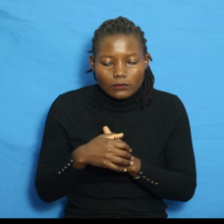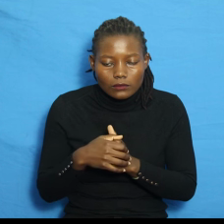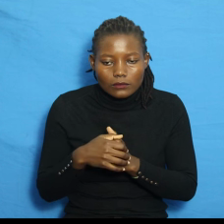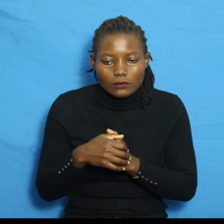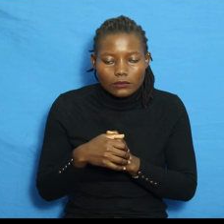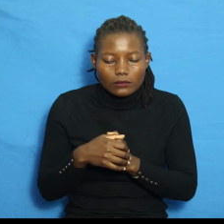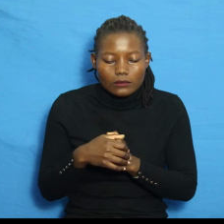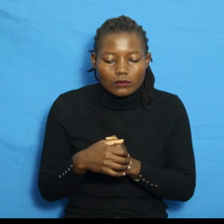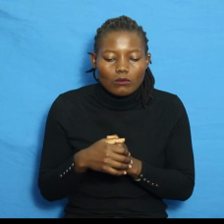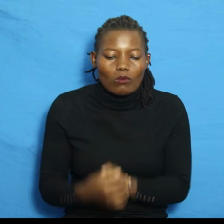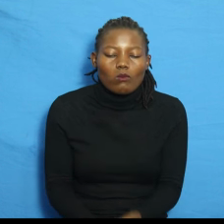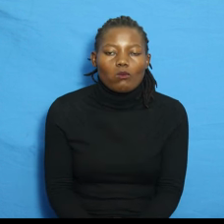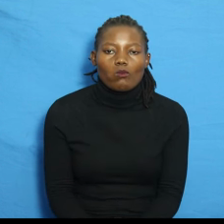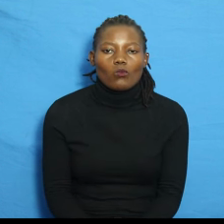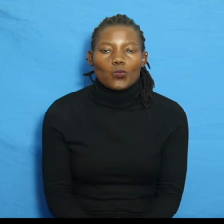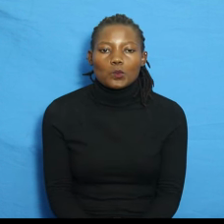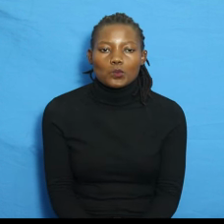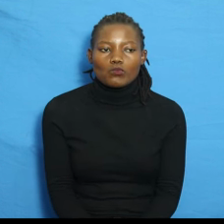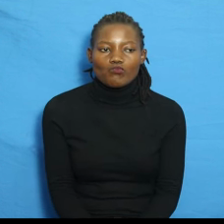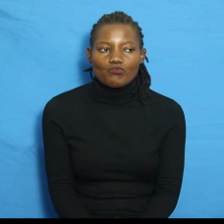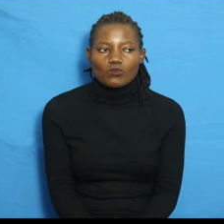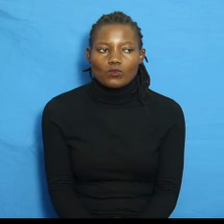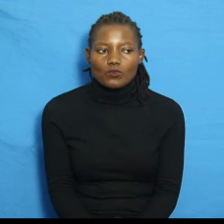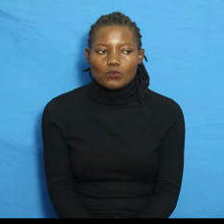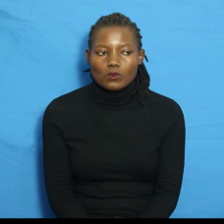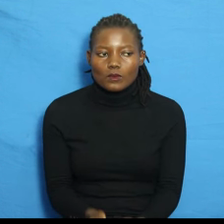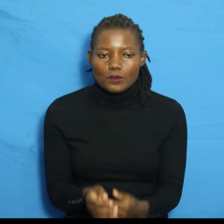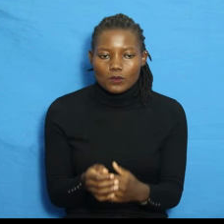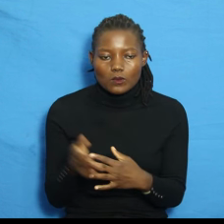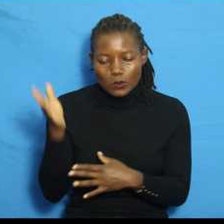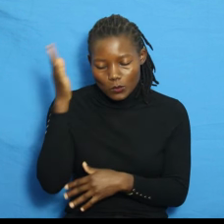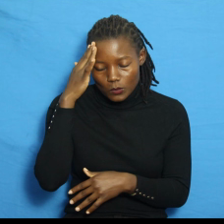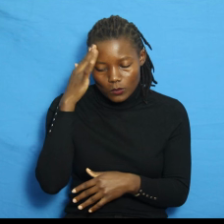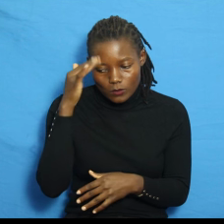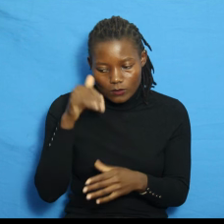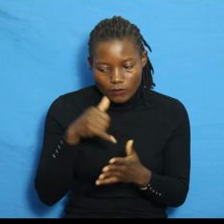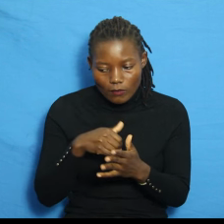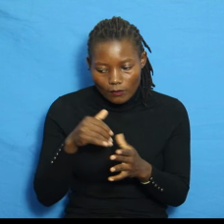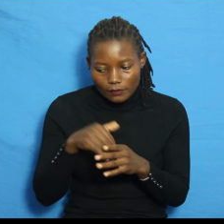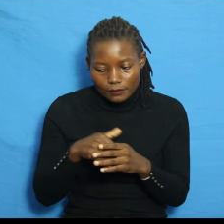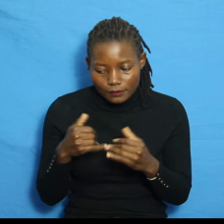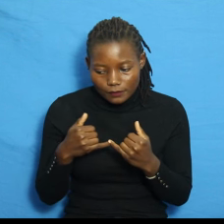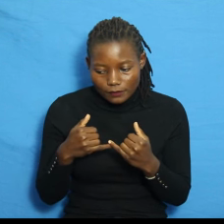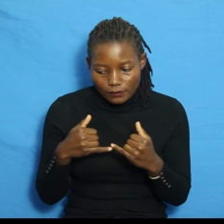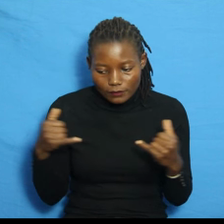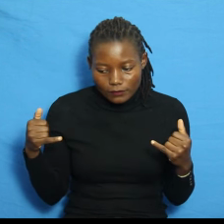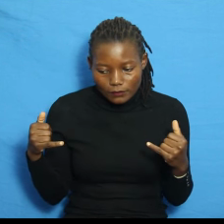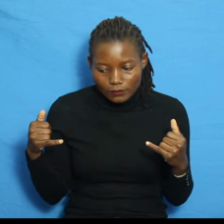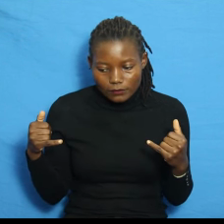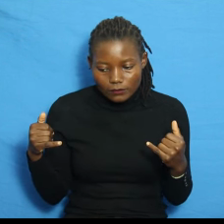motion, you must divide the, the projectile motion into a